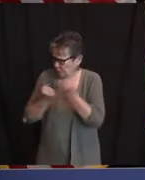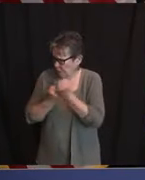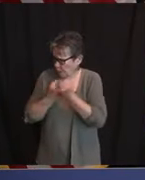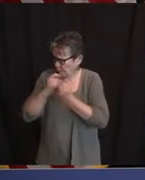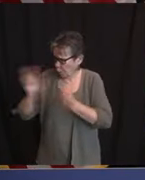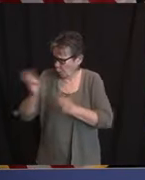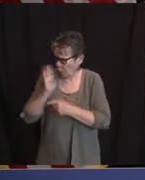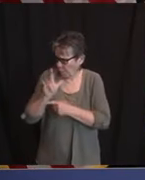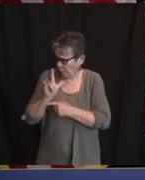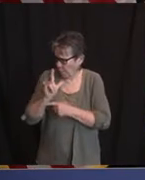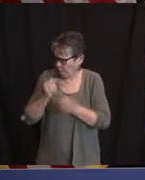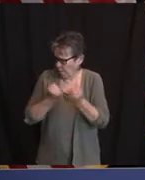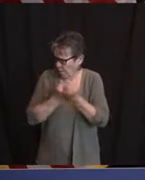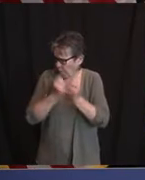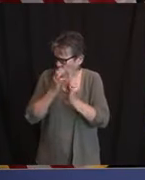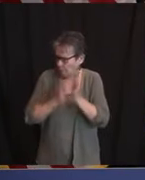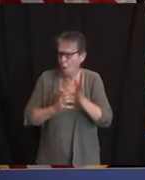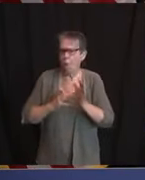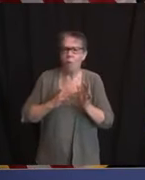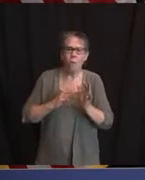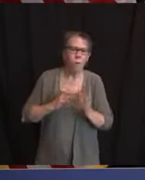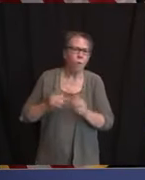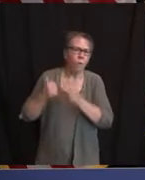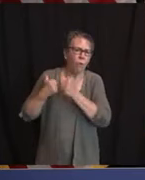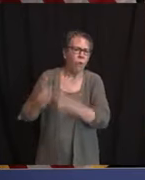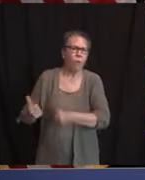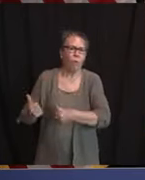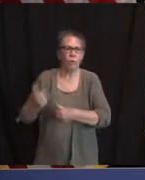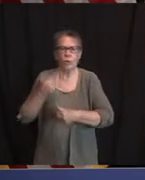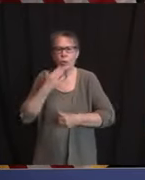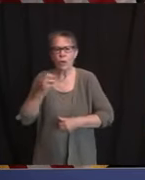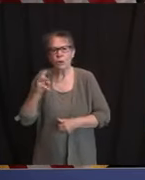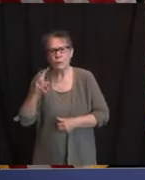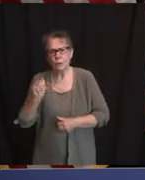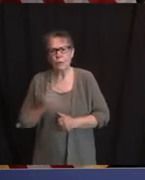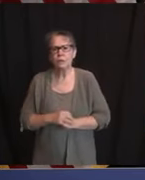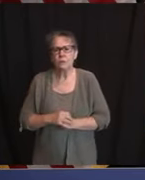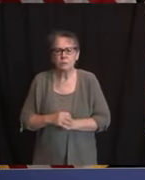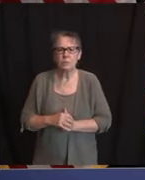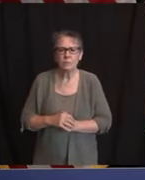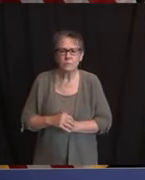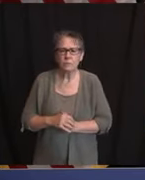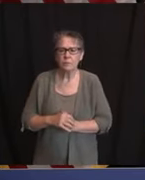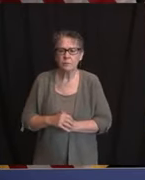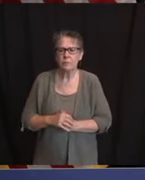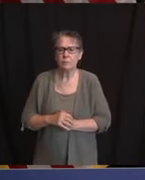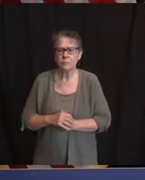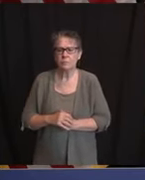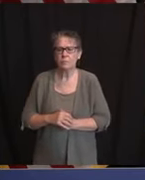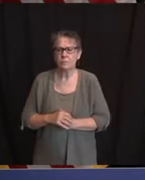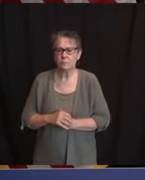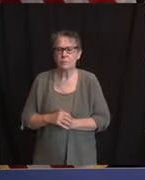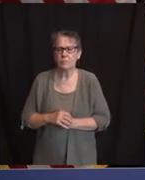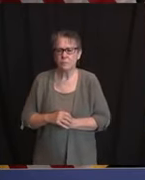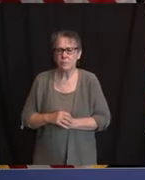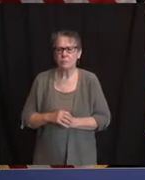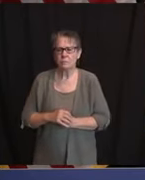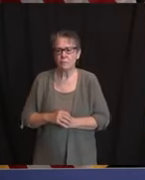can in that regard, but also augmenting the ranks of the Republican governors to join us in the